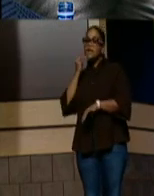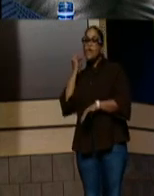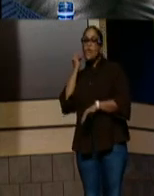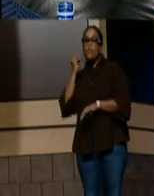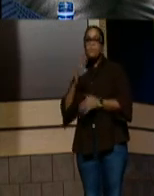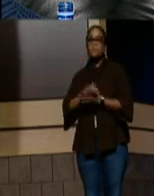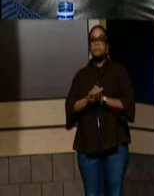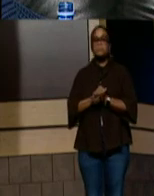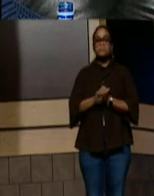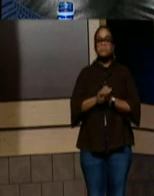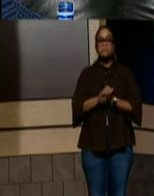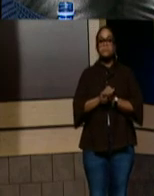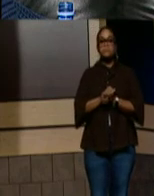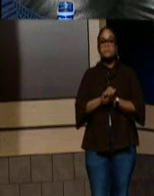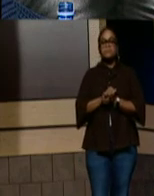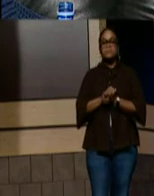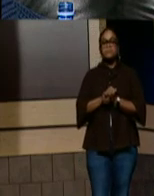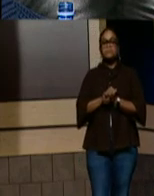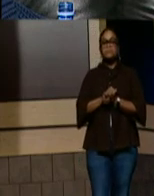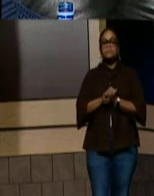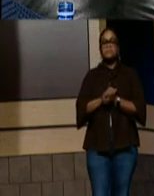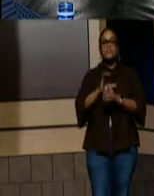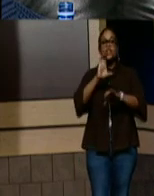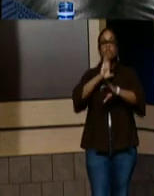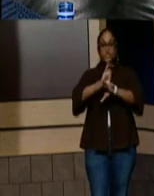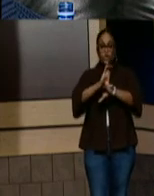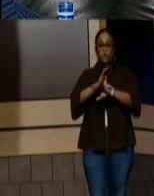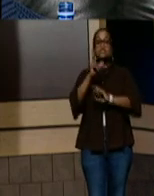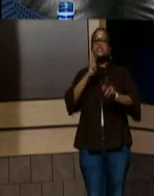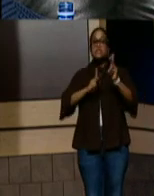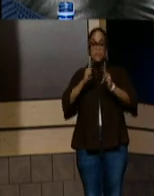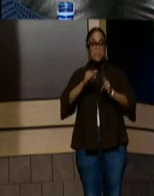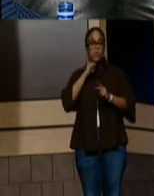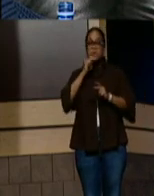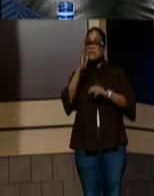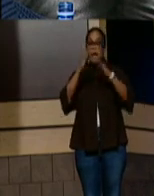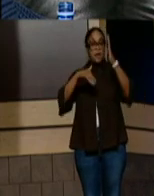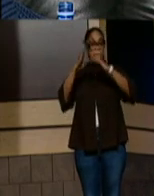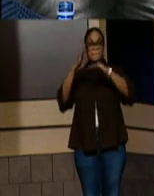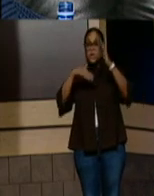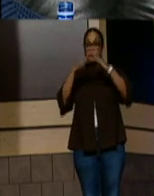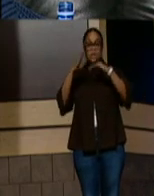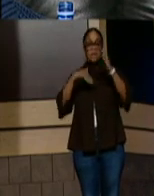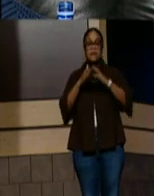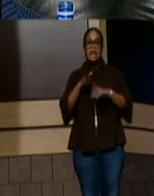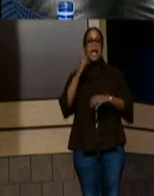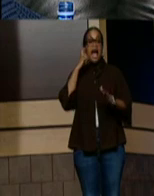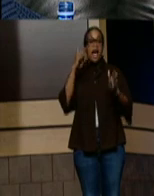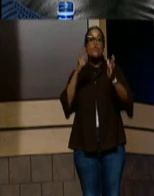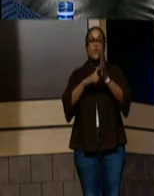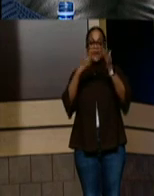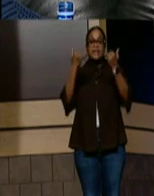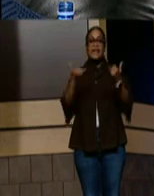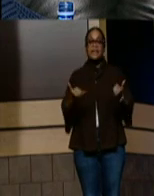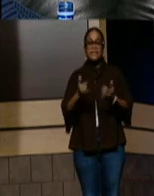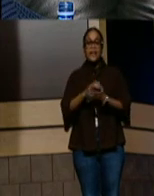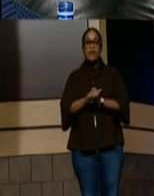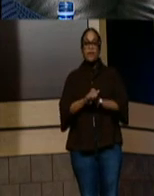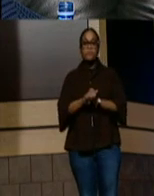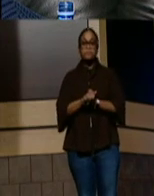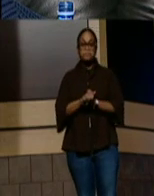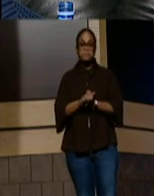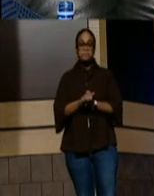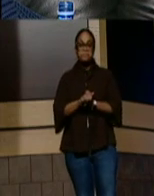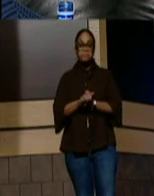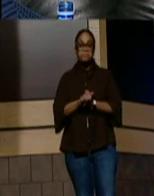And and so the church is people. It's not a building. And so I recognize now that